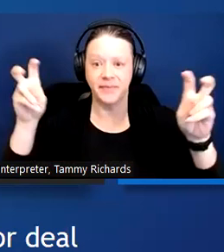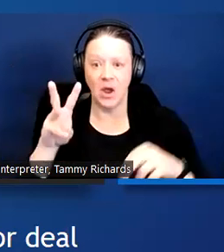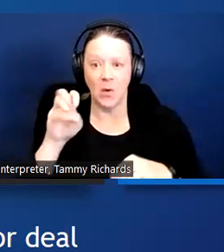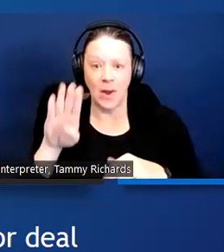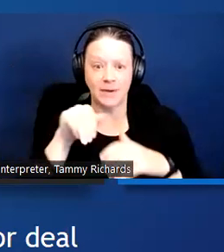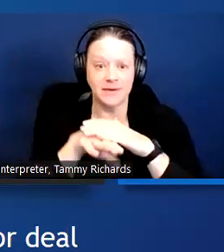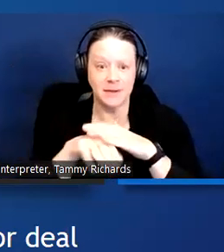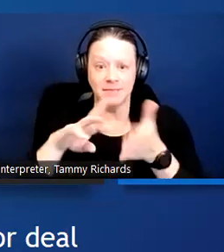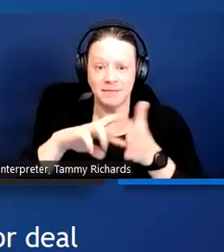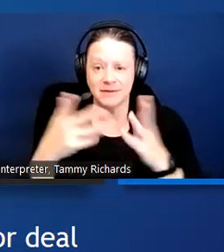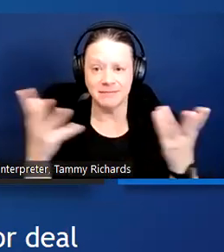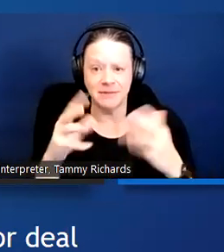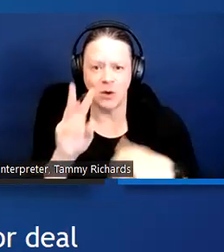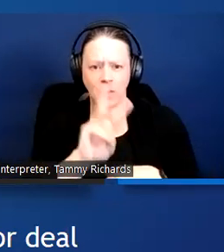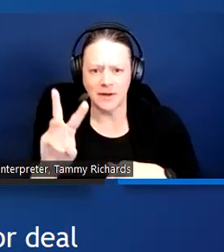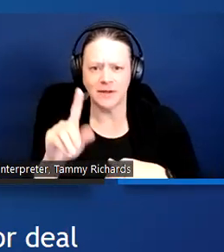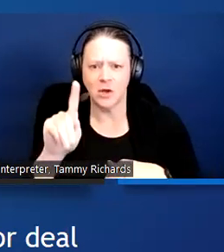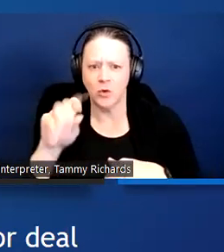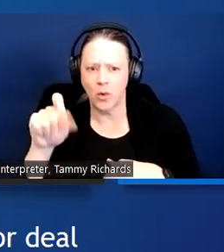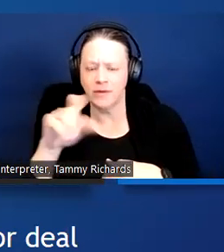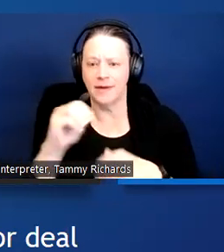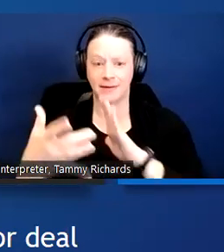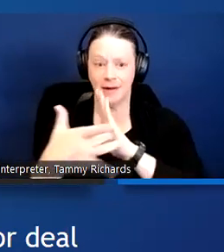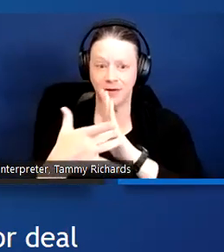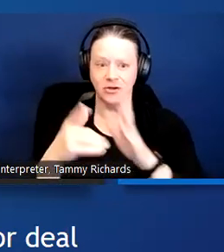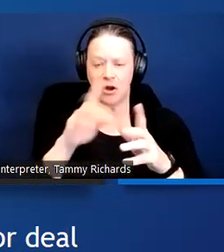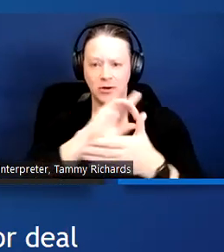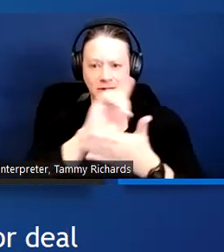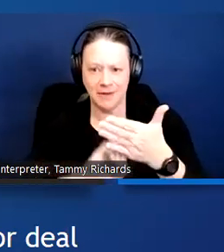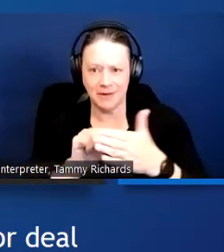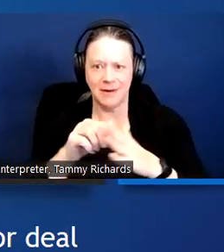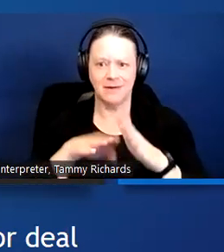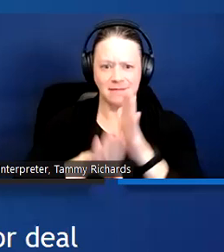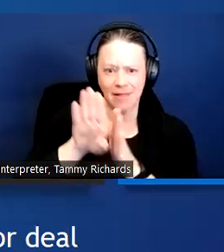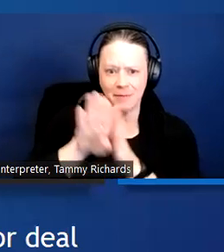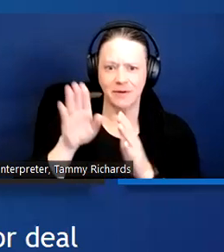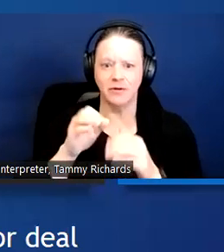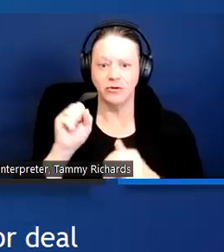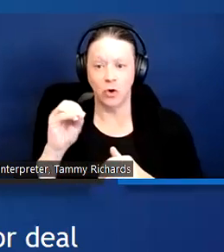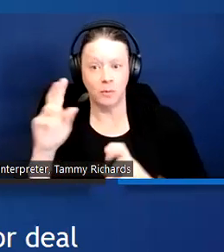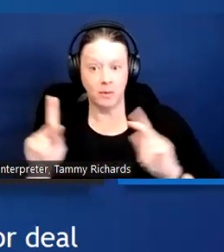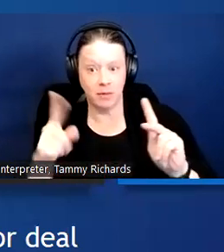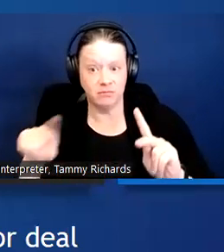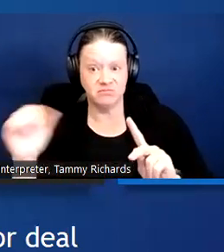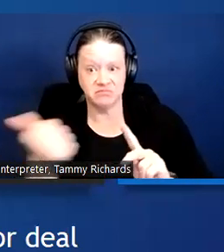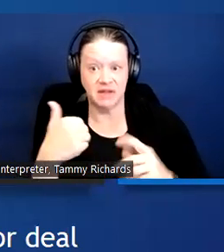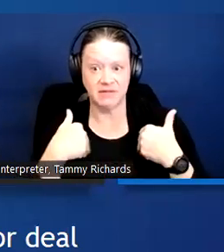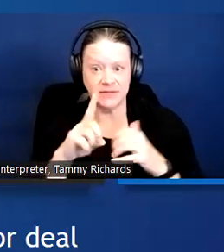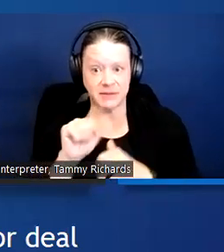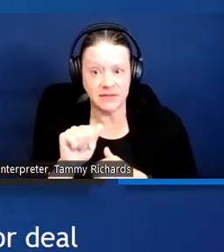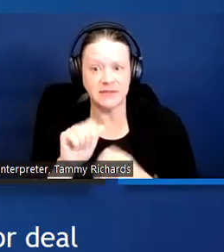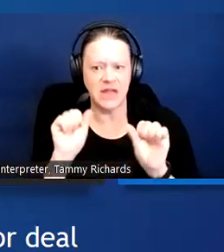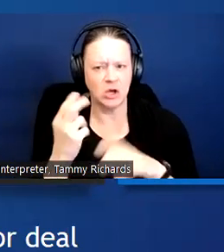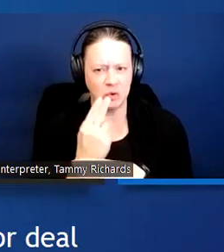with disabilities can use them. So all of this points to, we are making